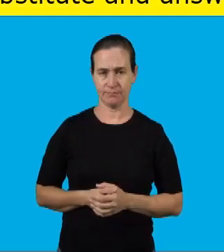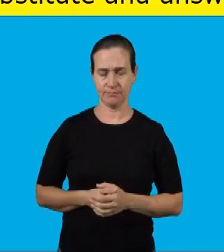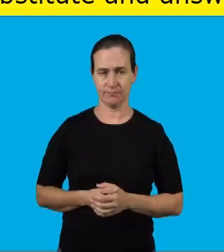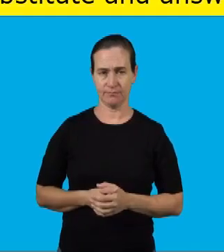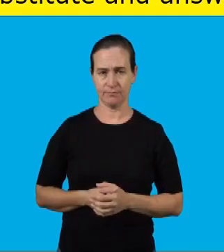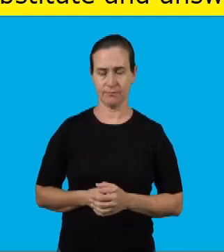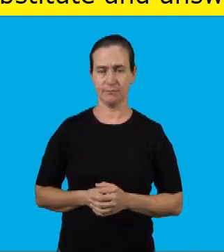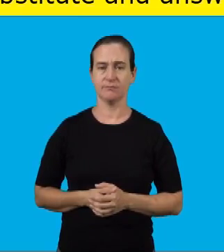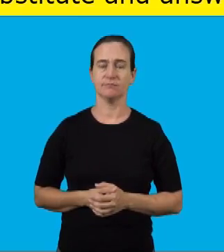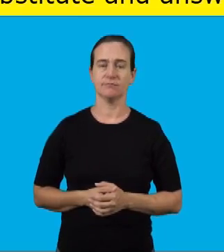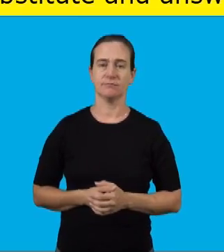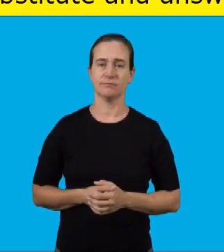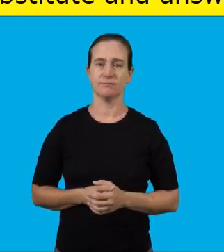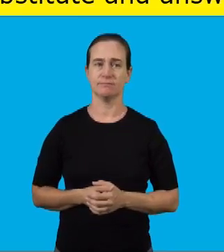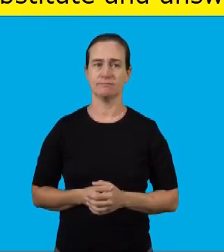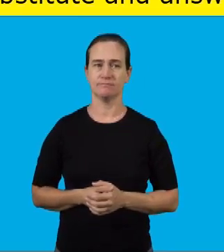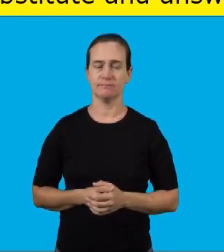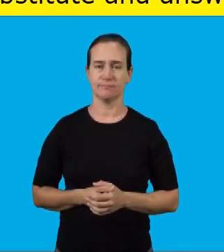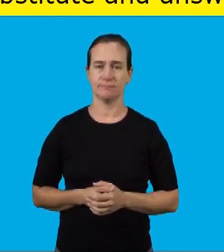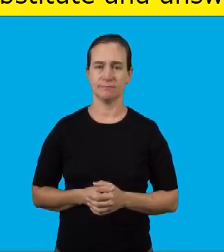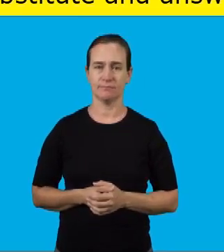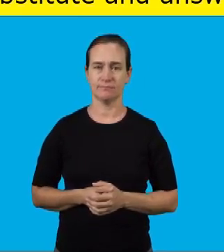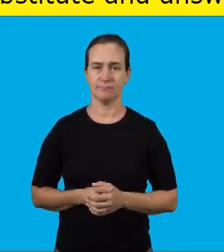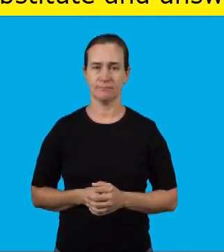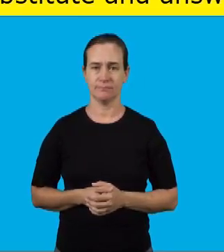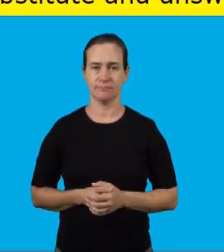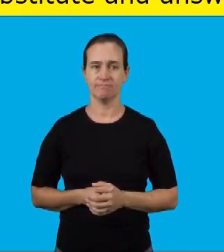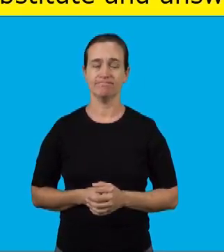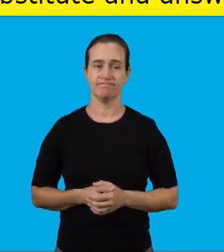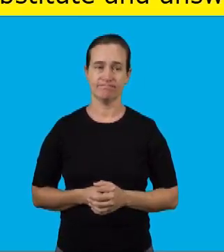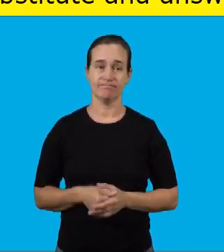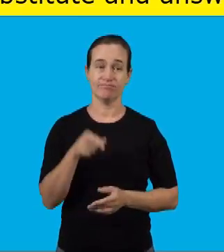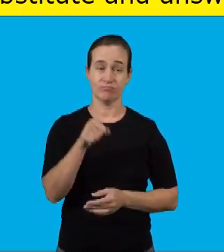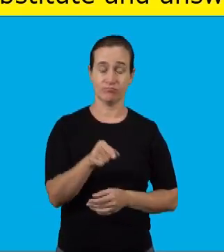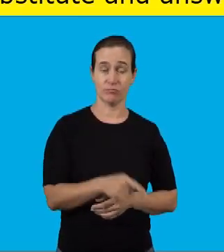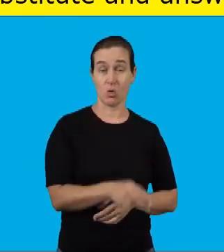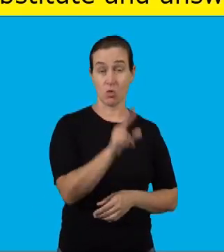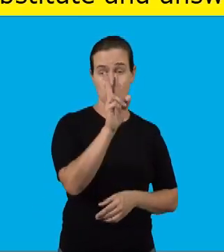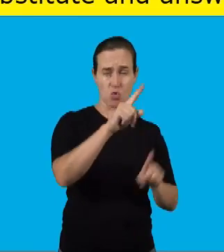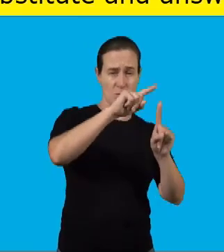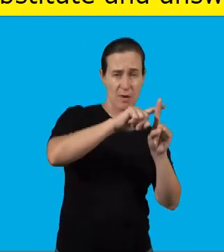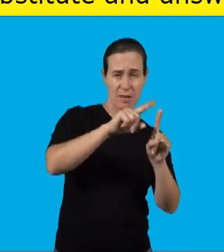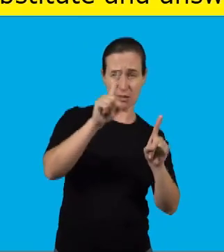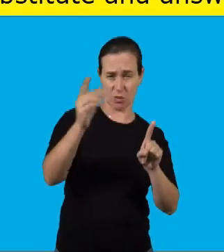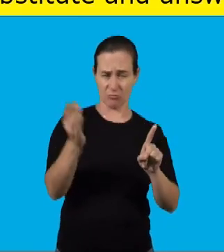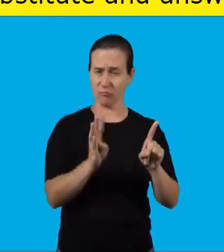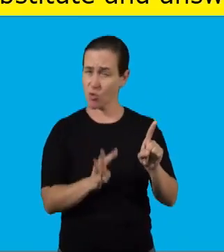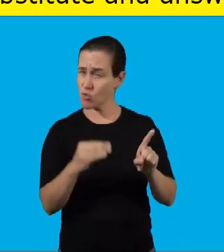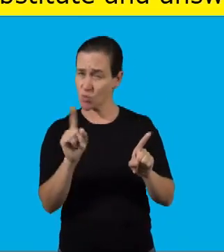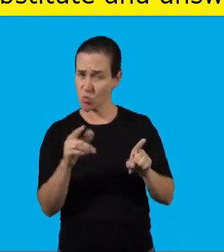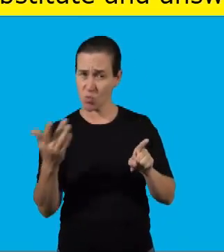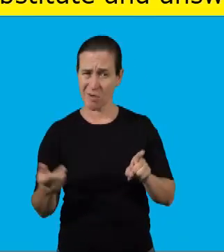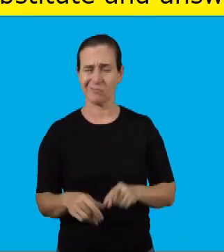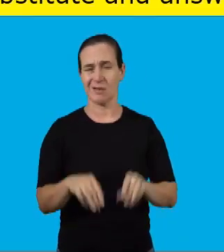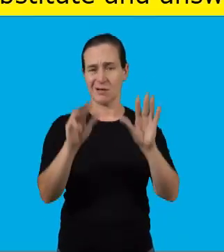Then we need to calculate here. So as we can see, 2 plus 1/4, that is going to give us